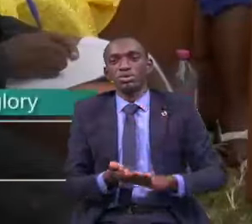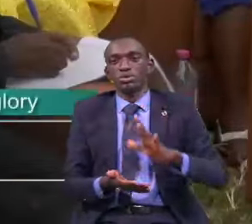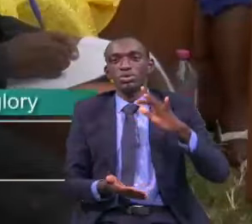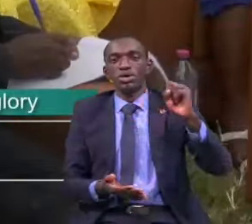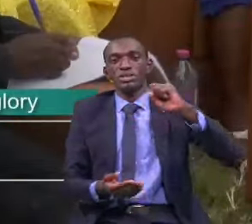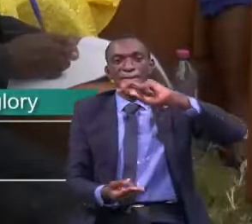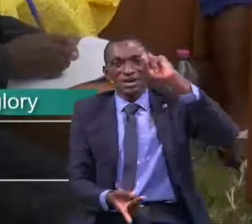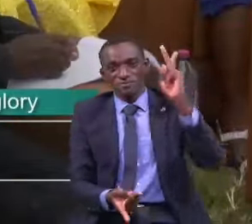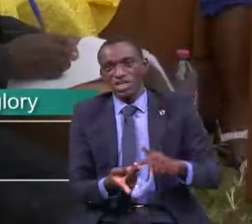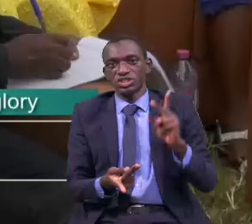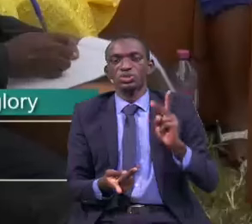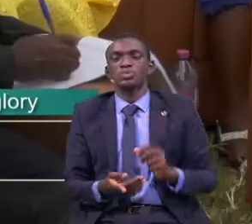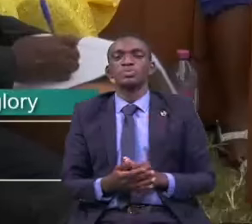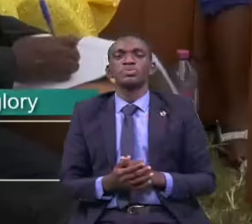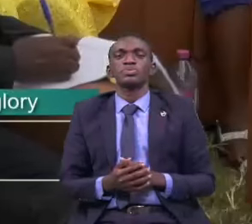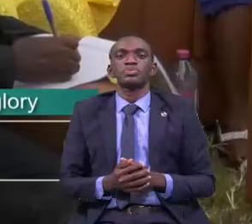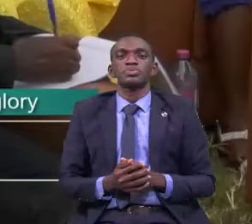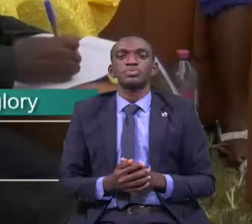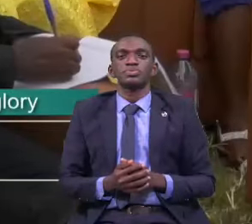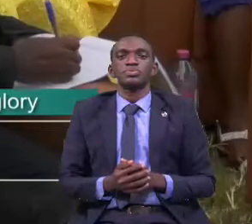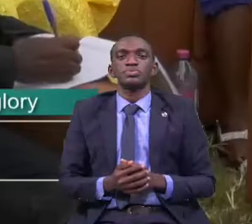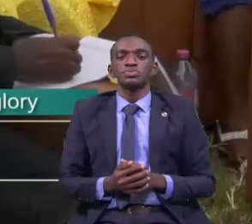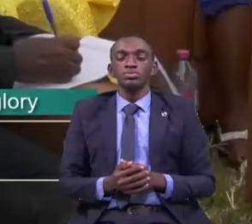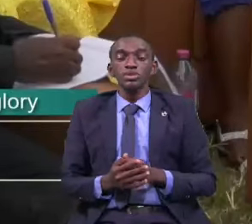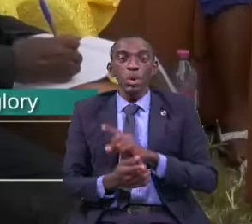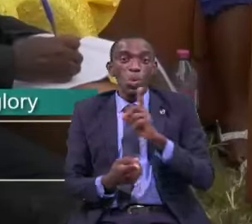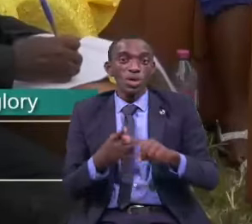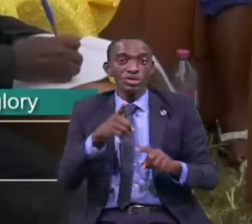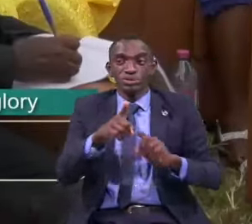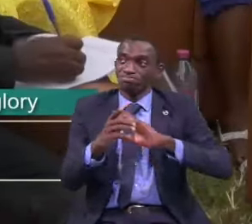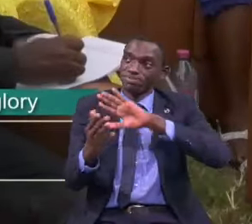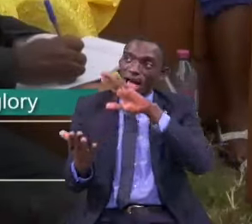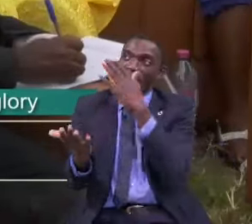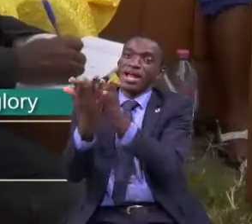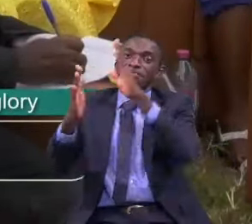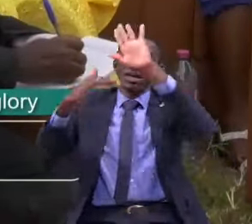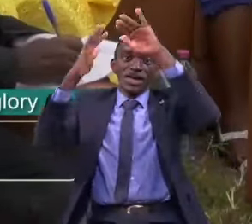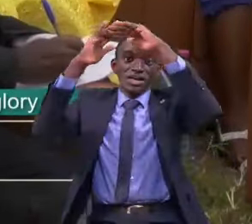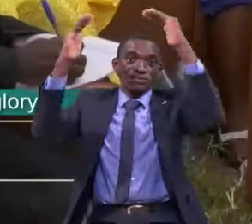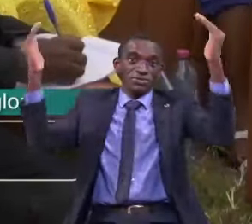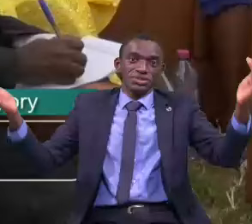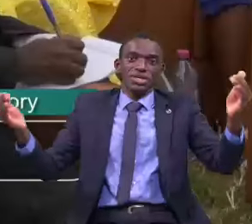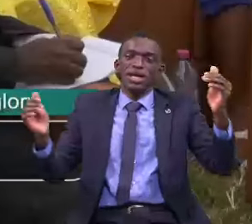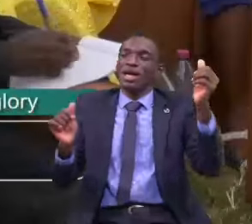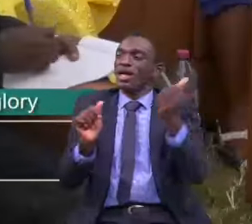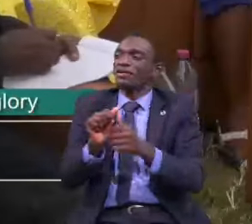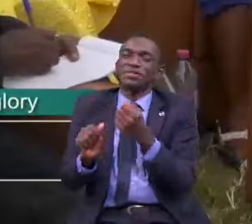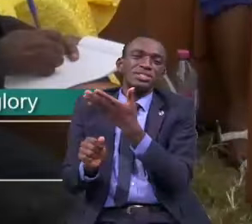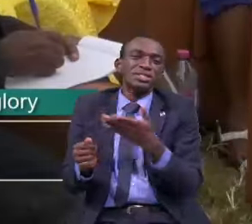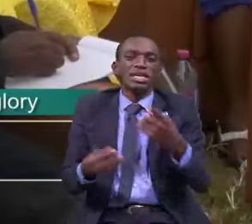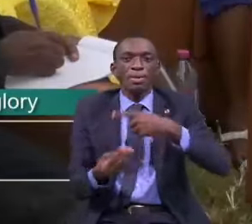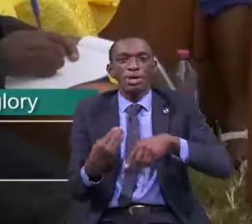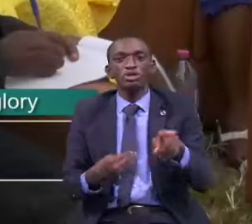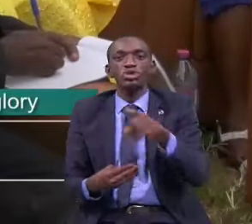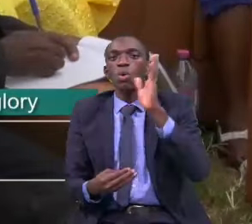perfection. When you get to heaven, Everything about you will be perfect.